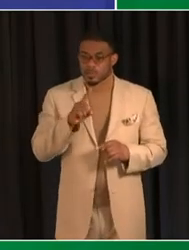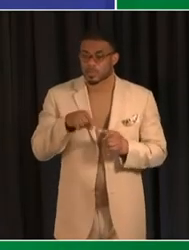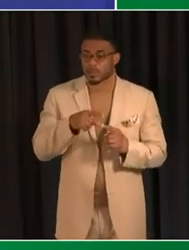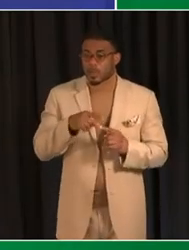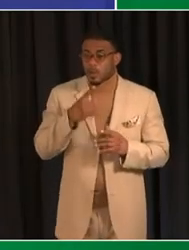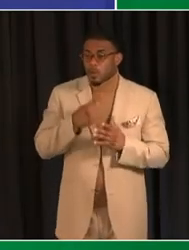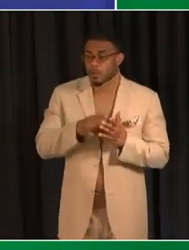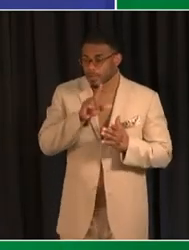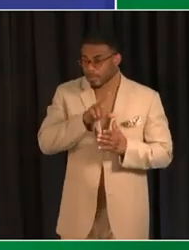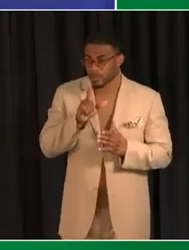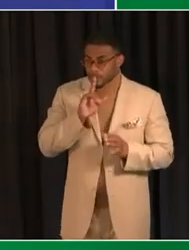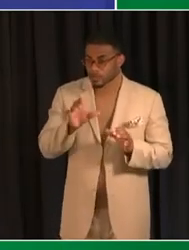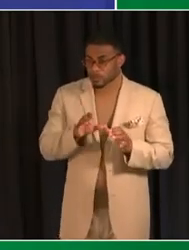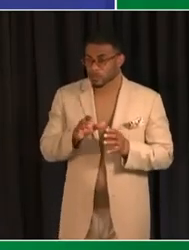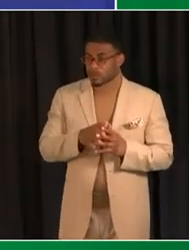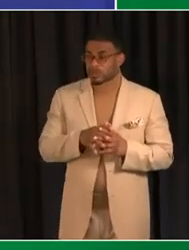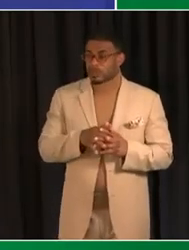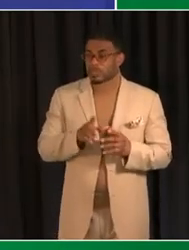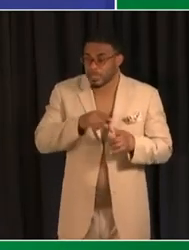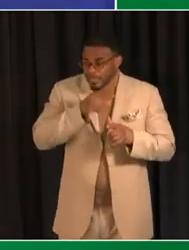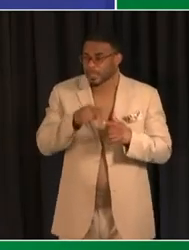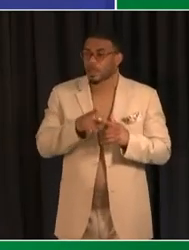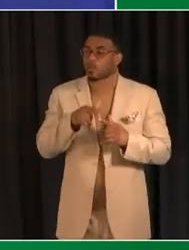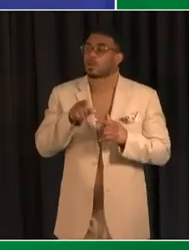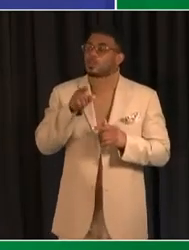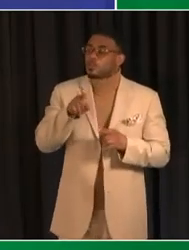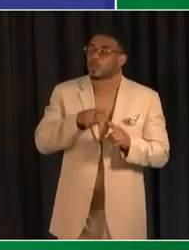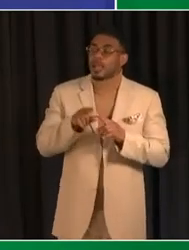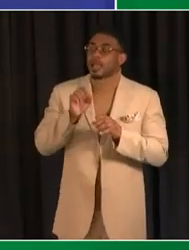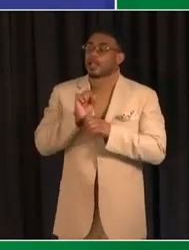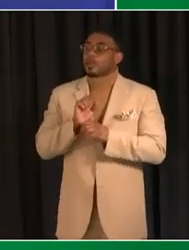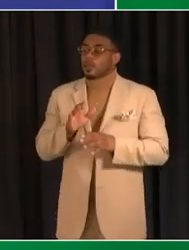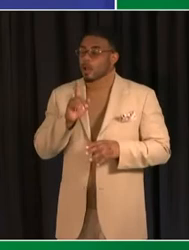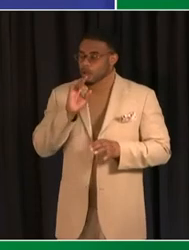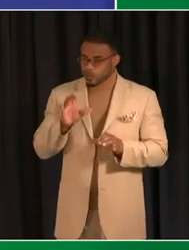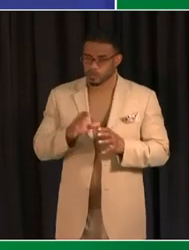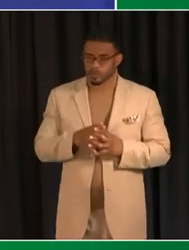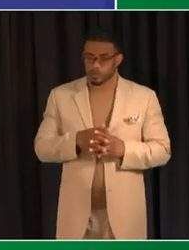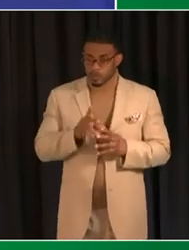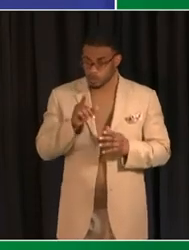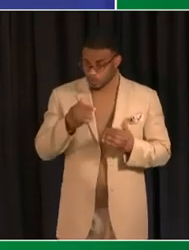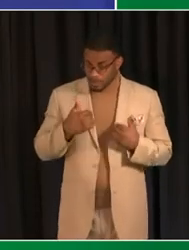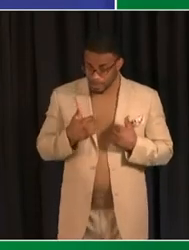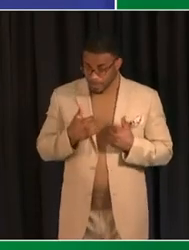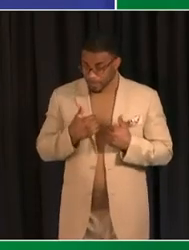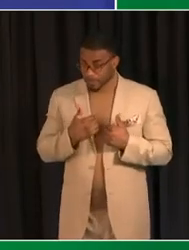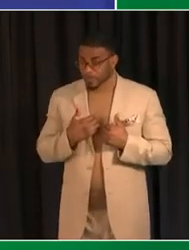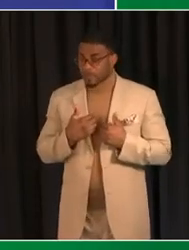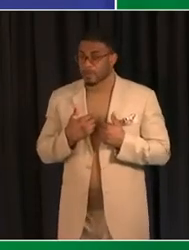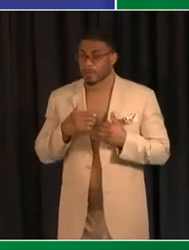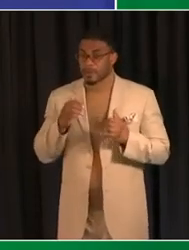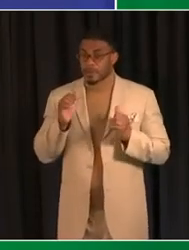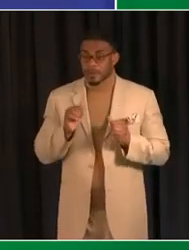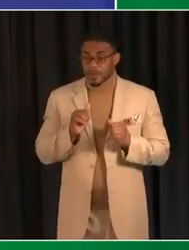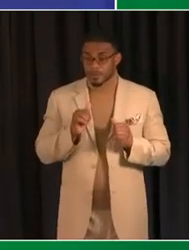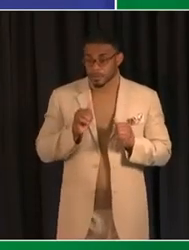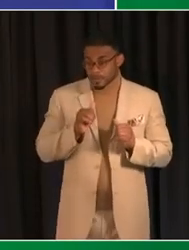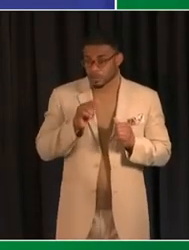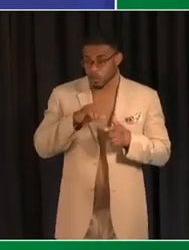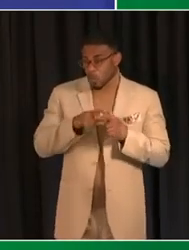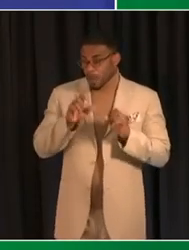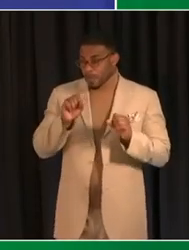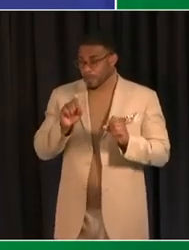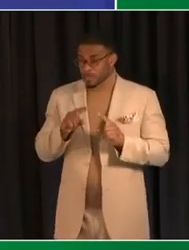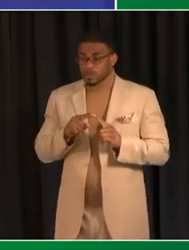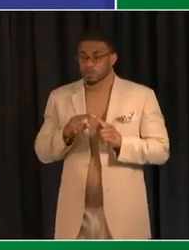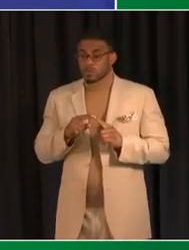their questions about what the landlord is doing, and then what you as an employer are doing. Do you have possibility